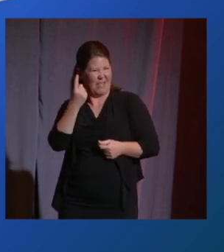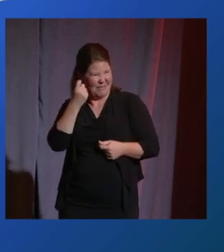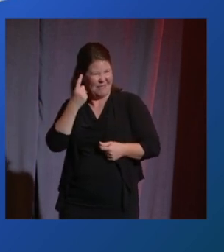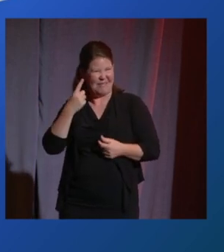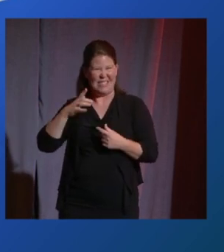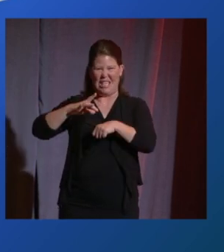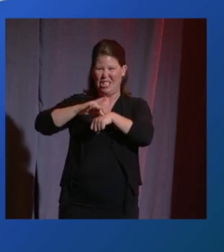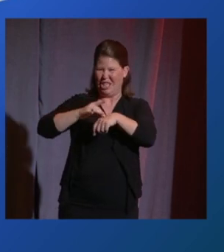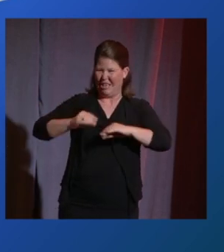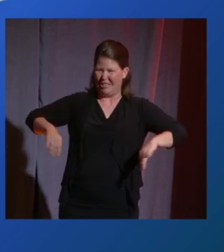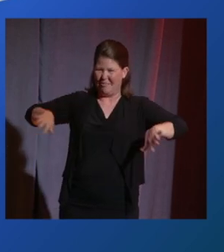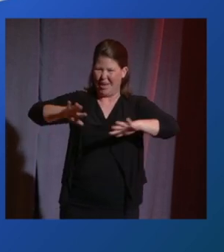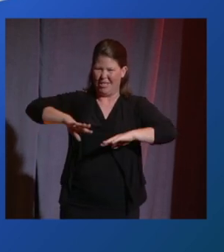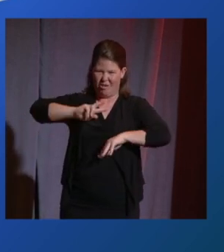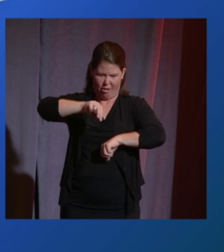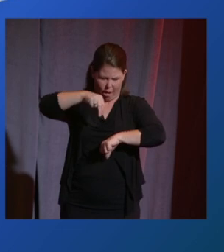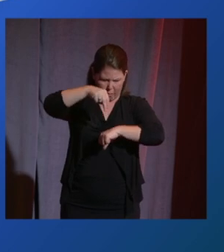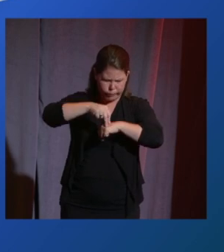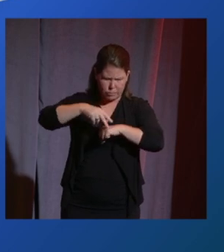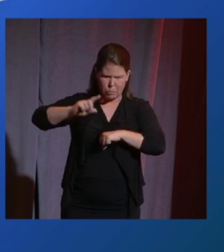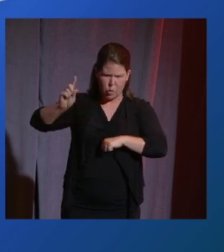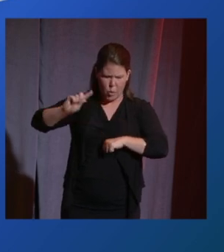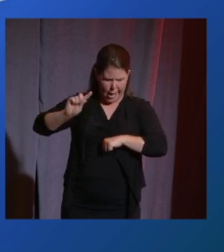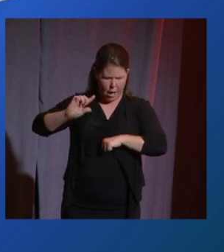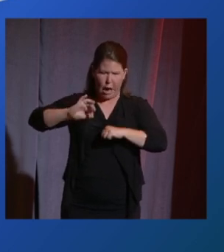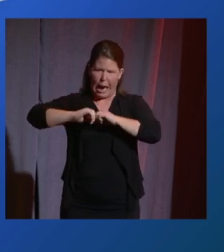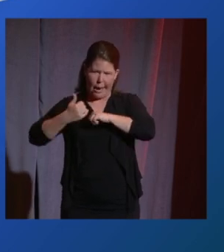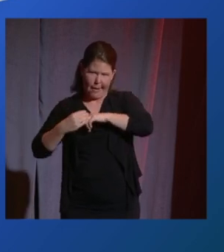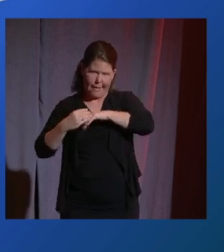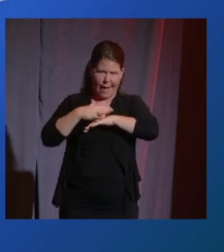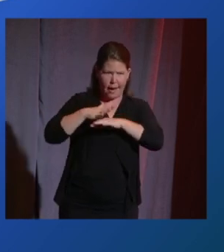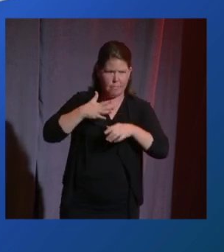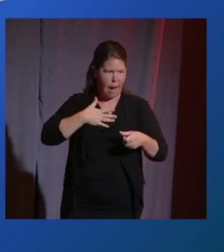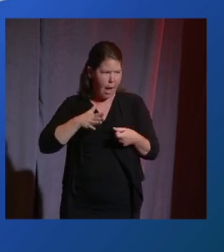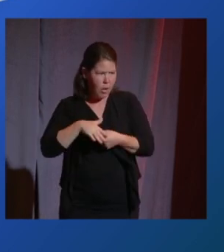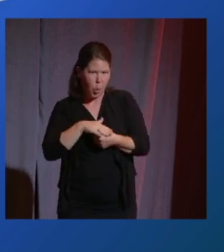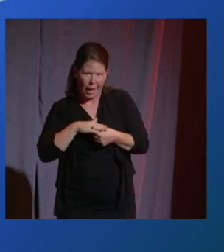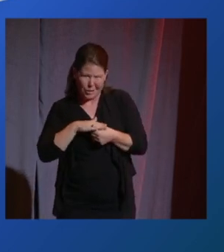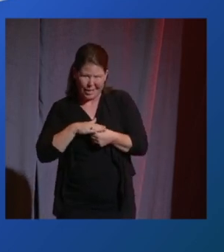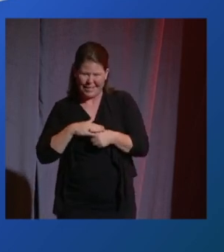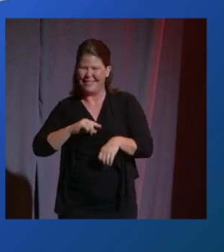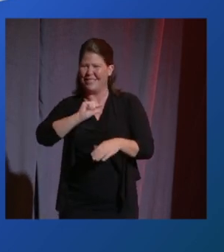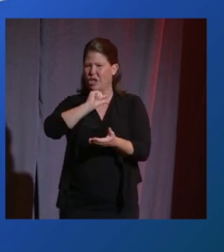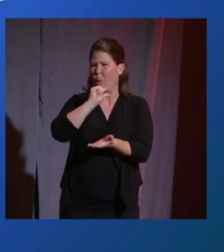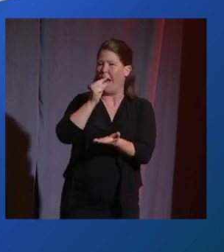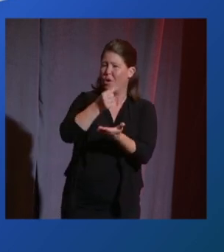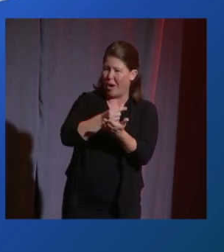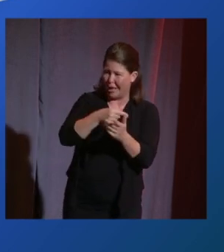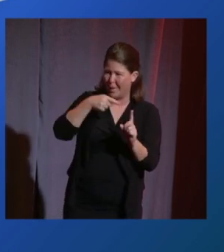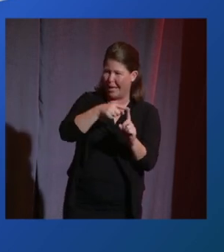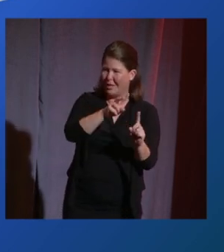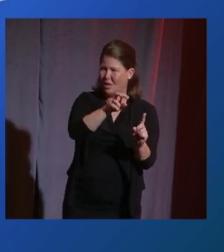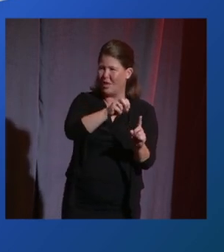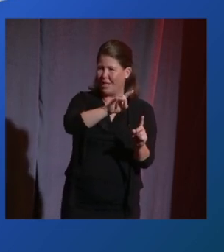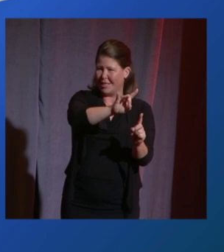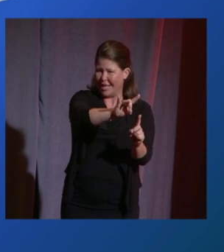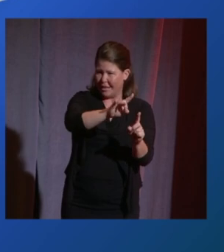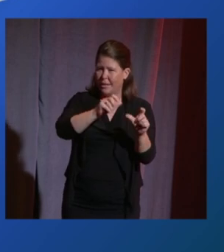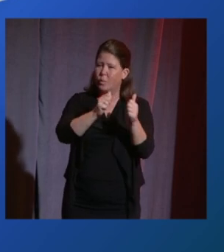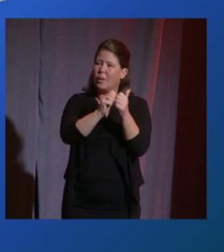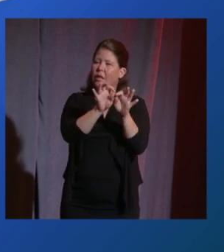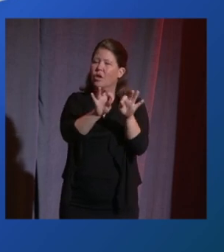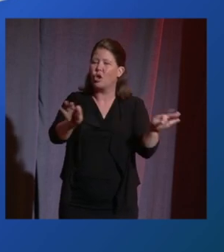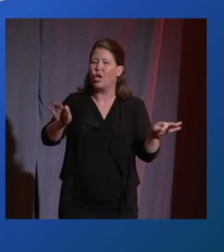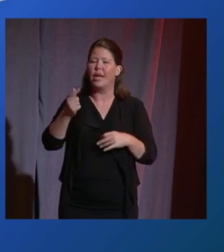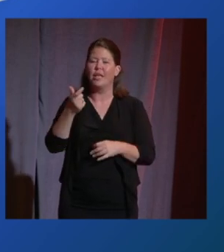to uh your location um so I graduated in 2008 from valara University with a degree in geoscience